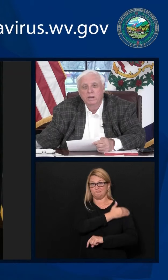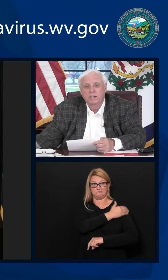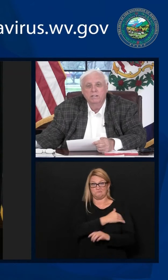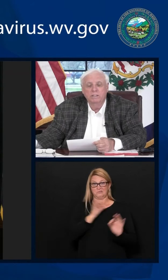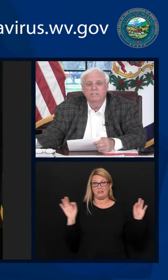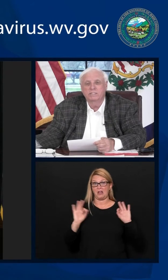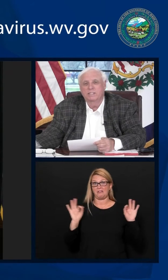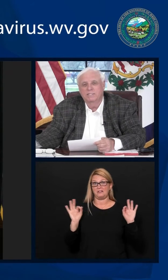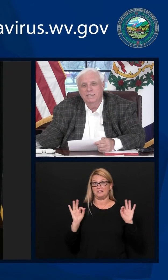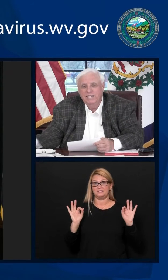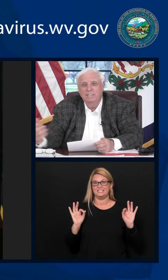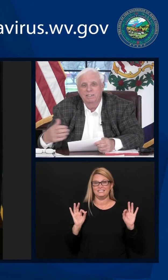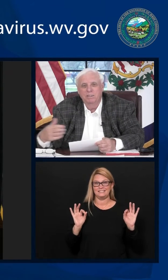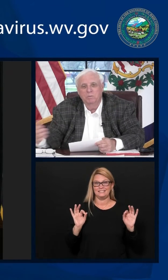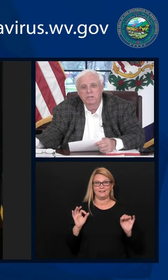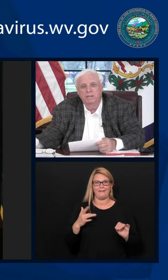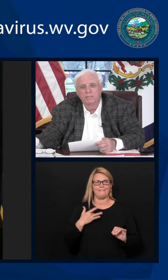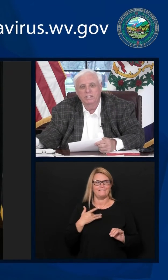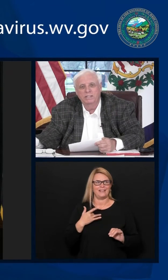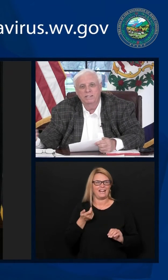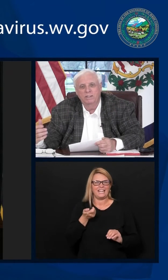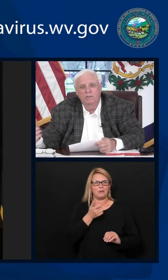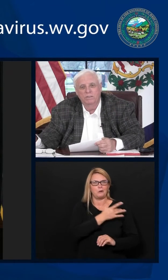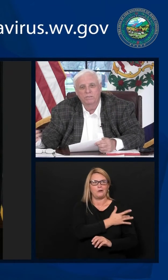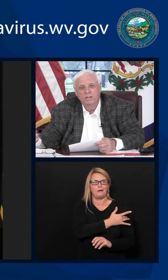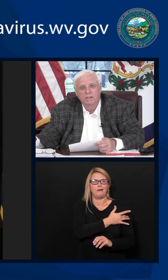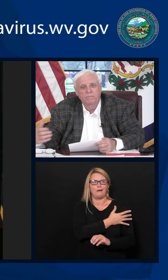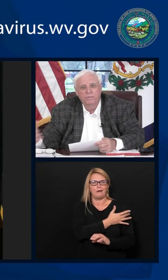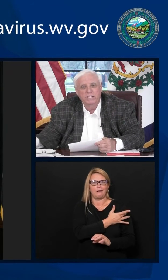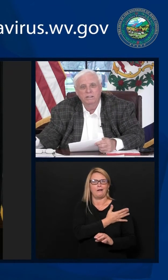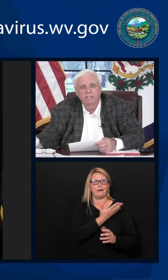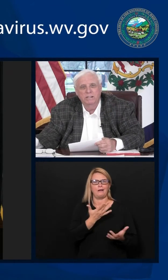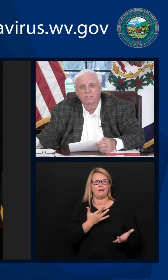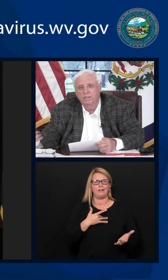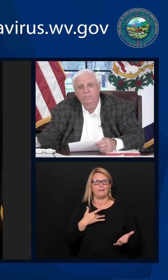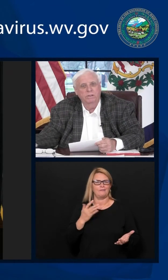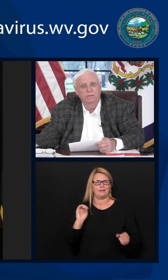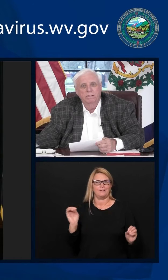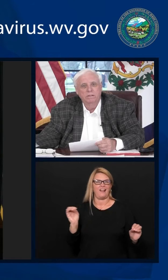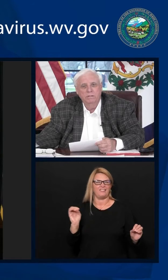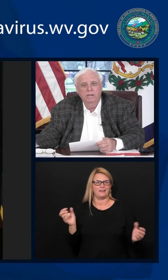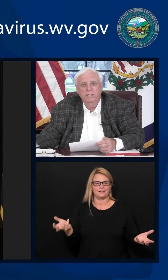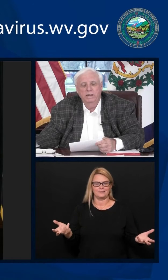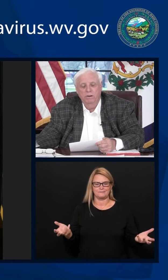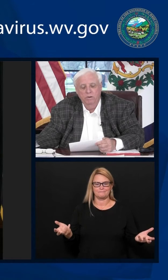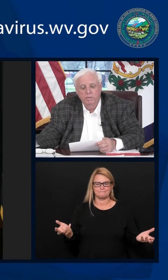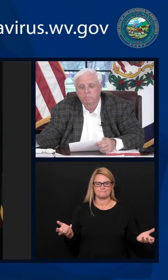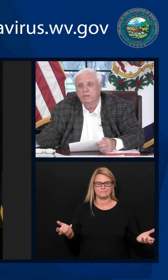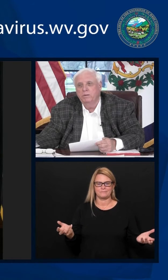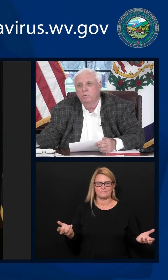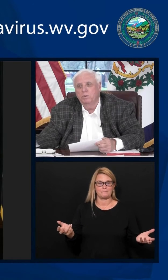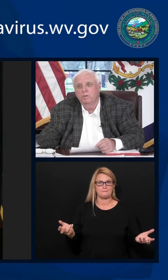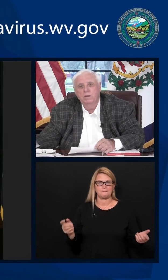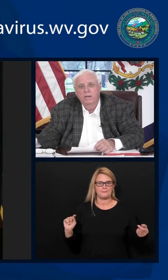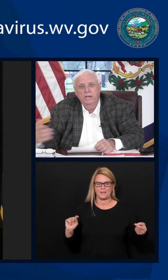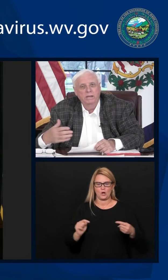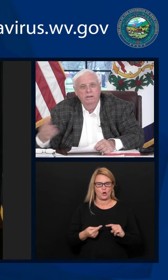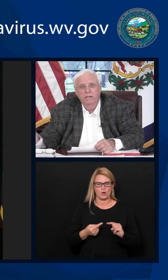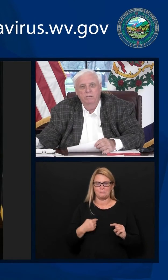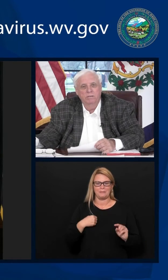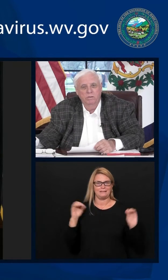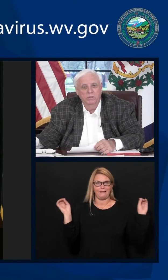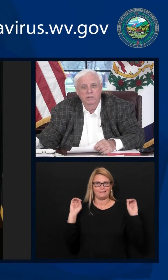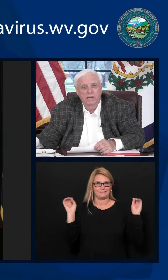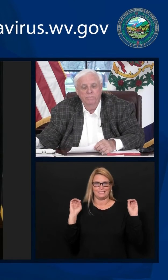truly, other than just a teeny little bit of, of feeling, nothing. No, it didn't hurt me a bit in the world,